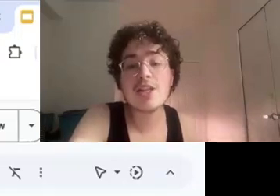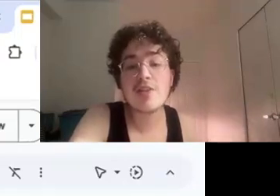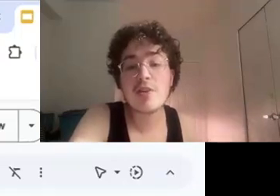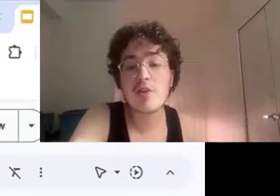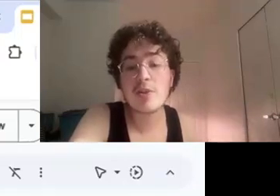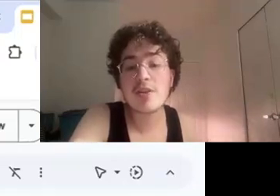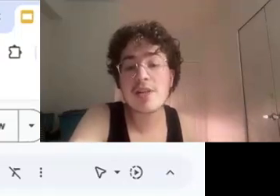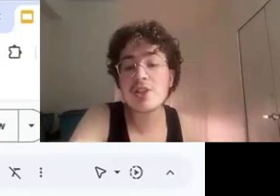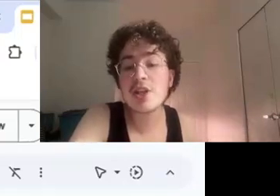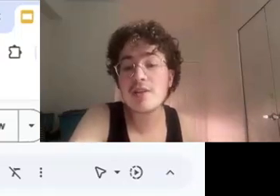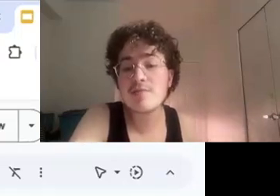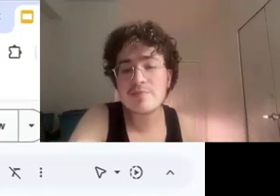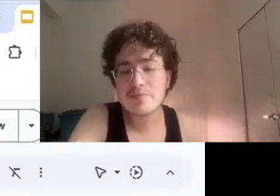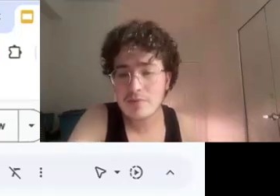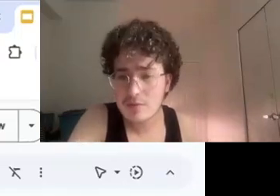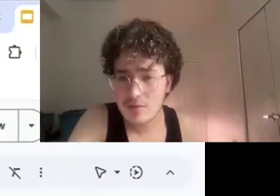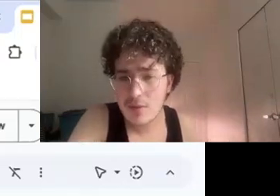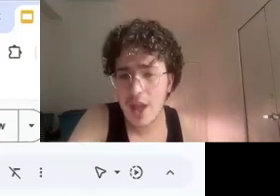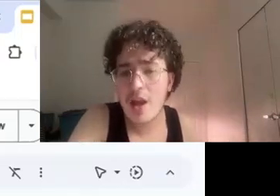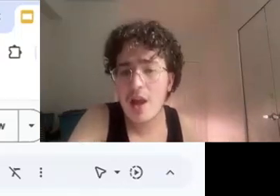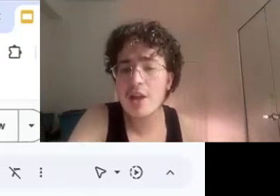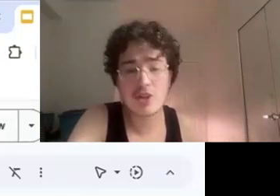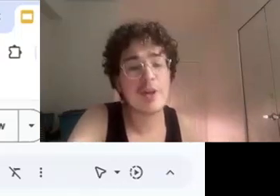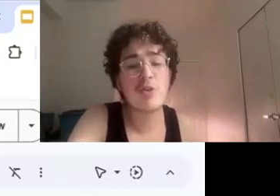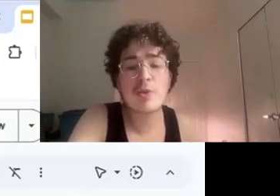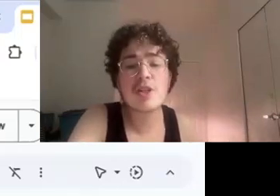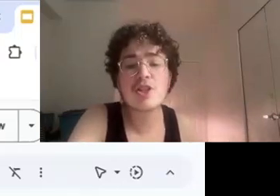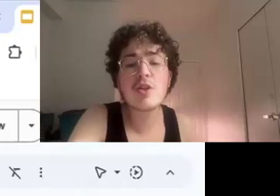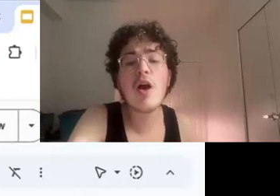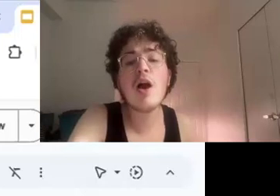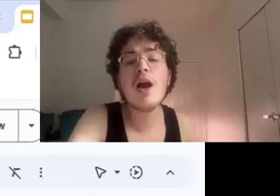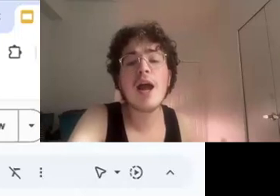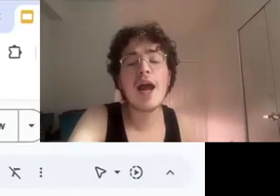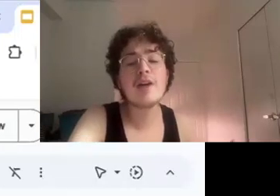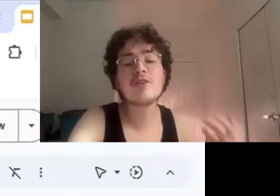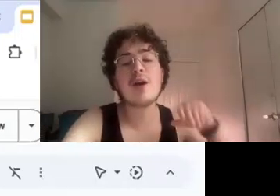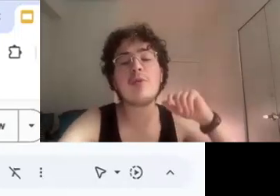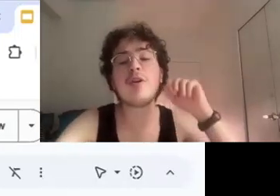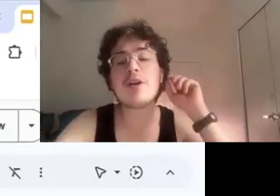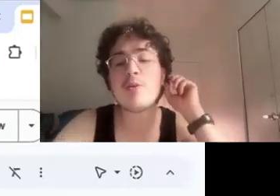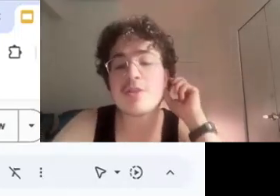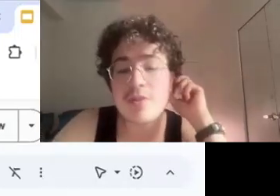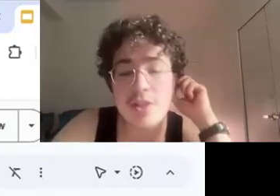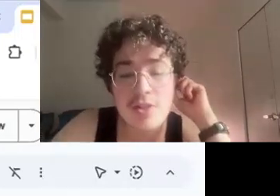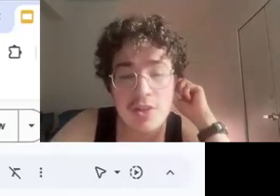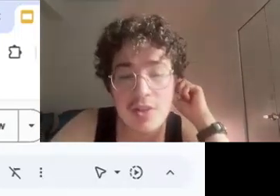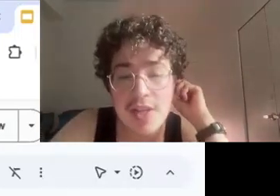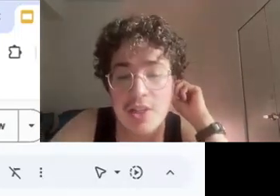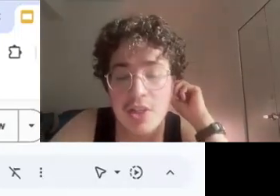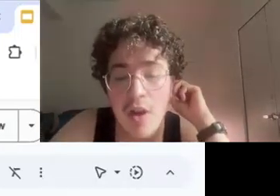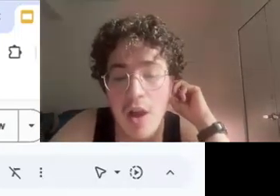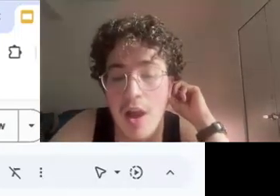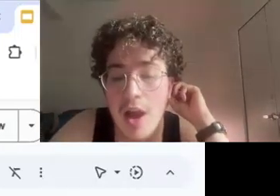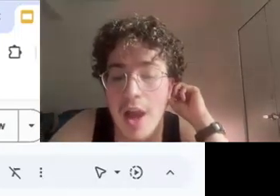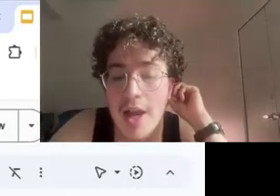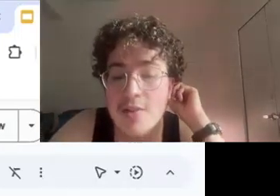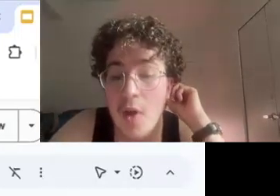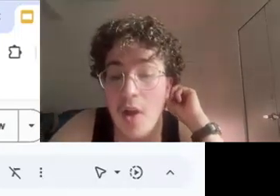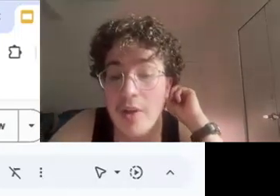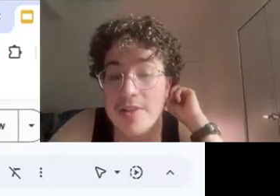role in the development of political consciousness among queer activists on the West